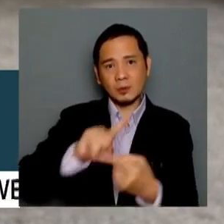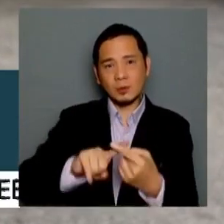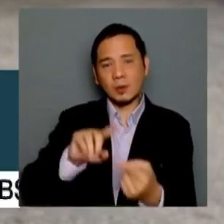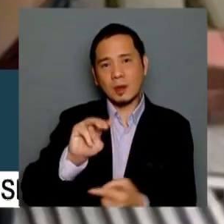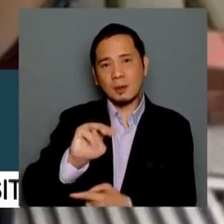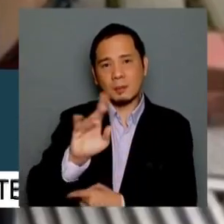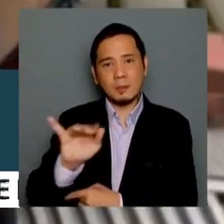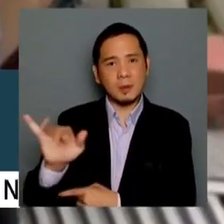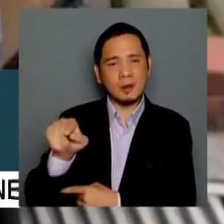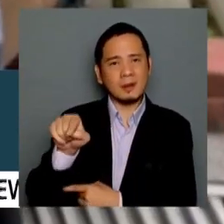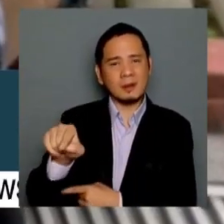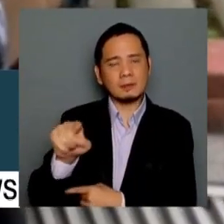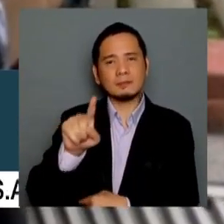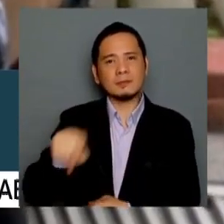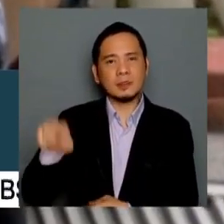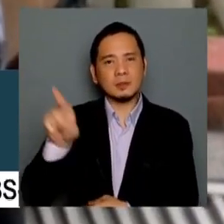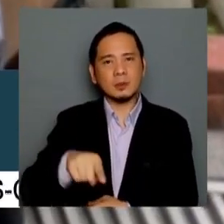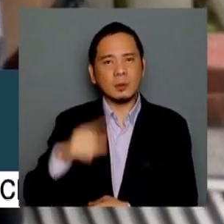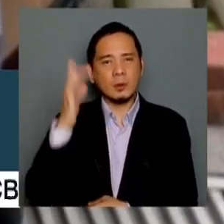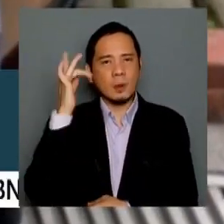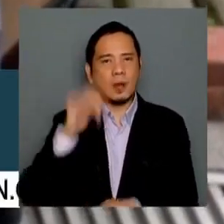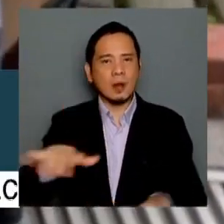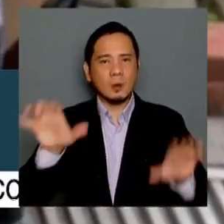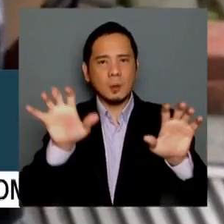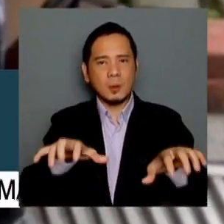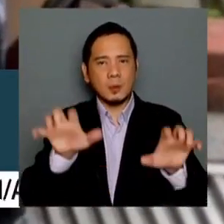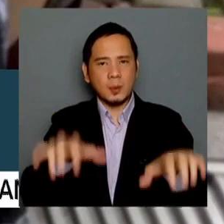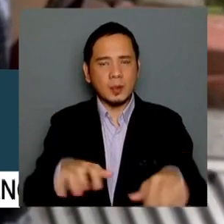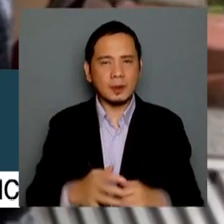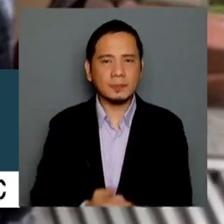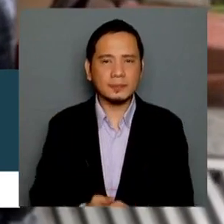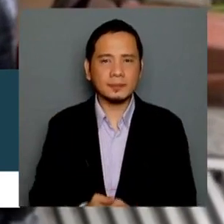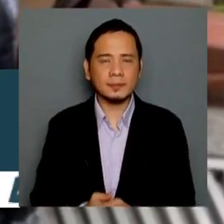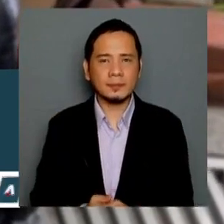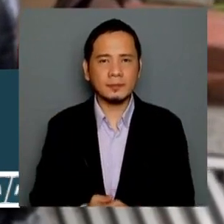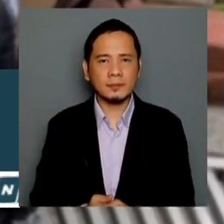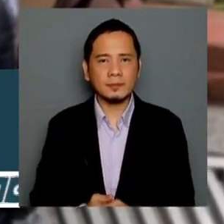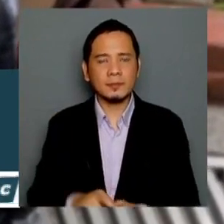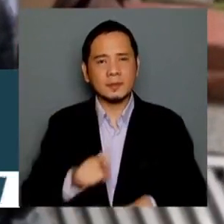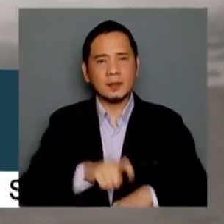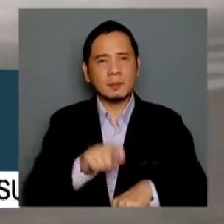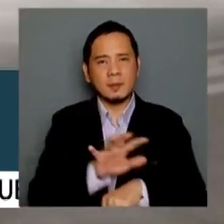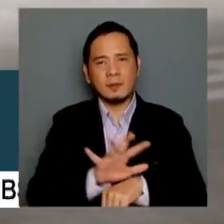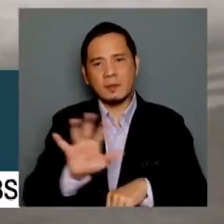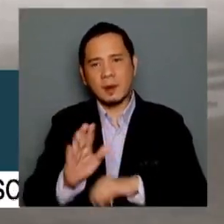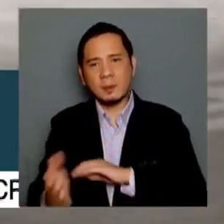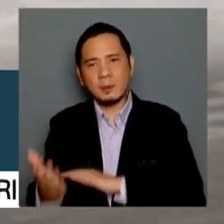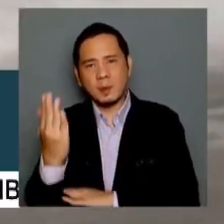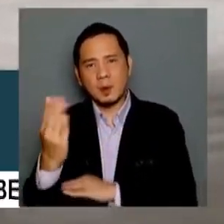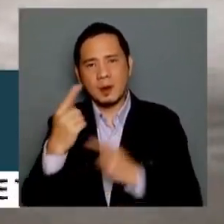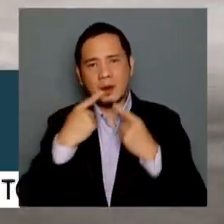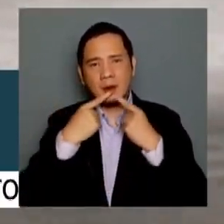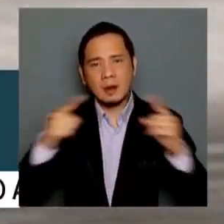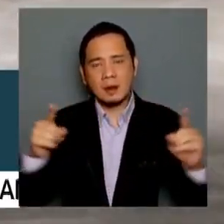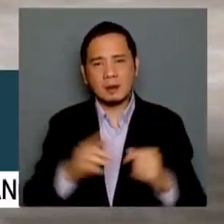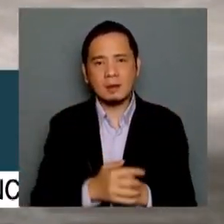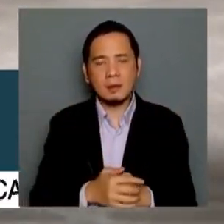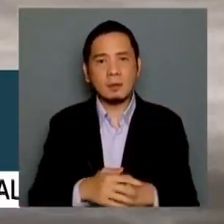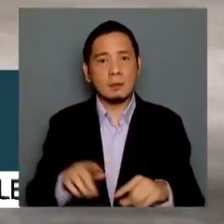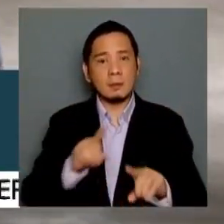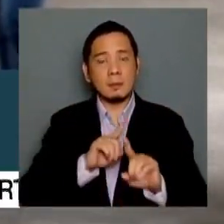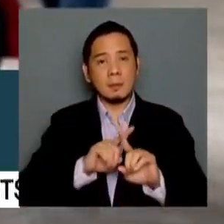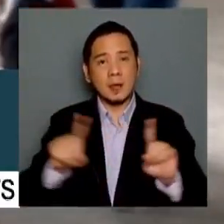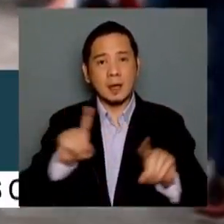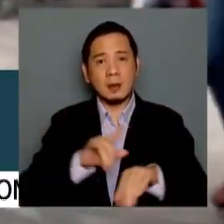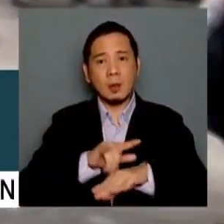was canceled due to bad weather. The flight took off at around 5 in the morning, but an hour mid-flight, the pilot